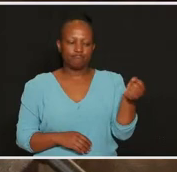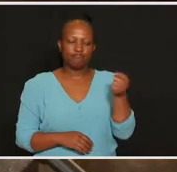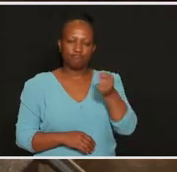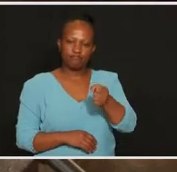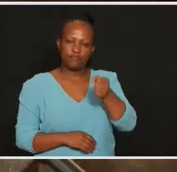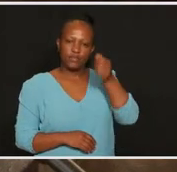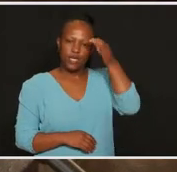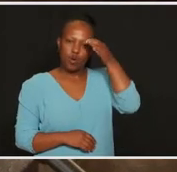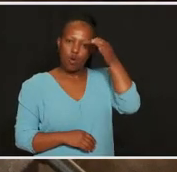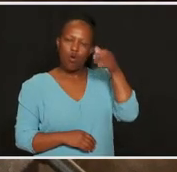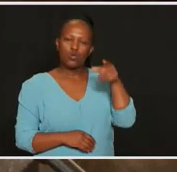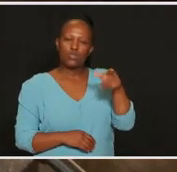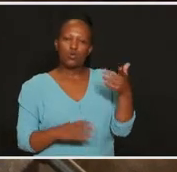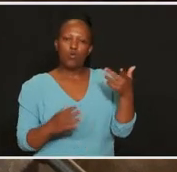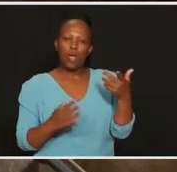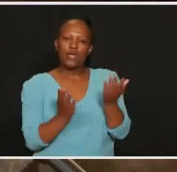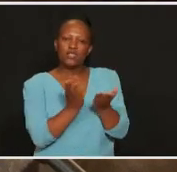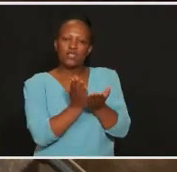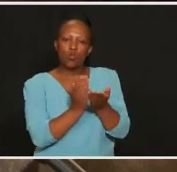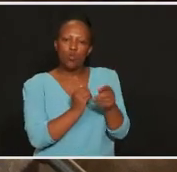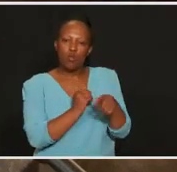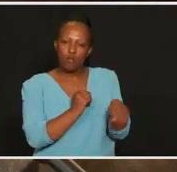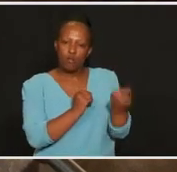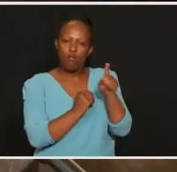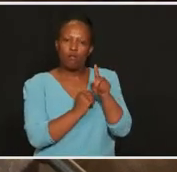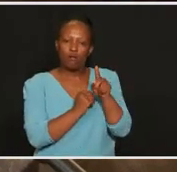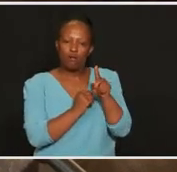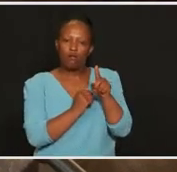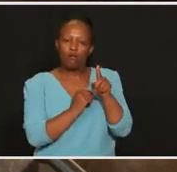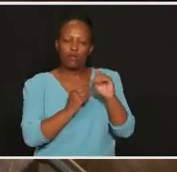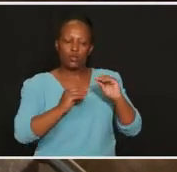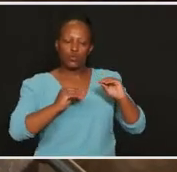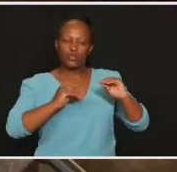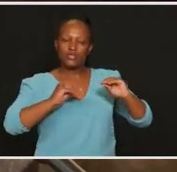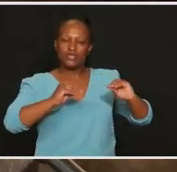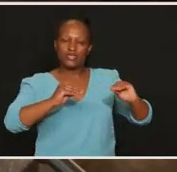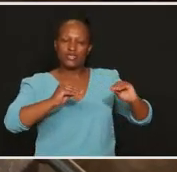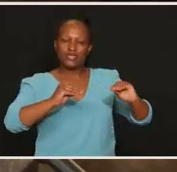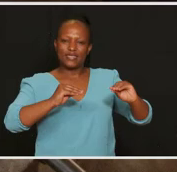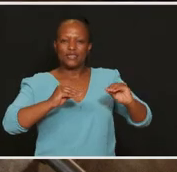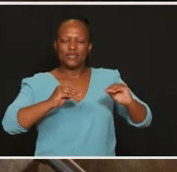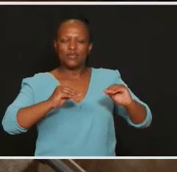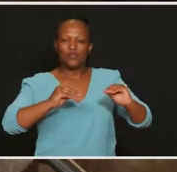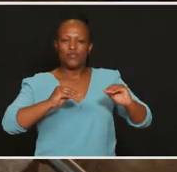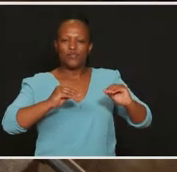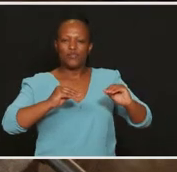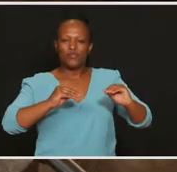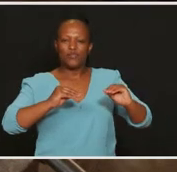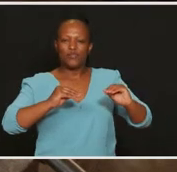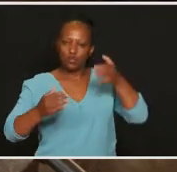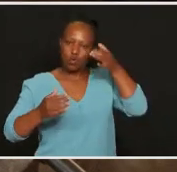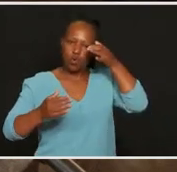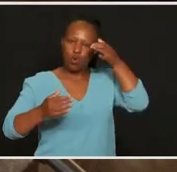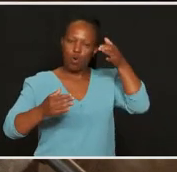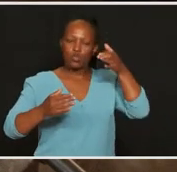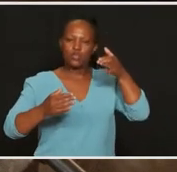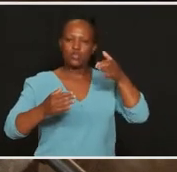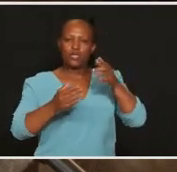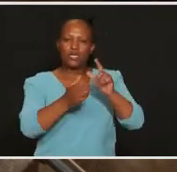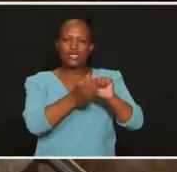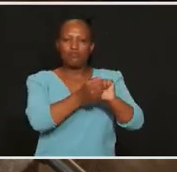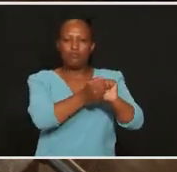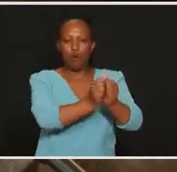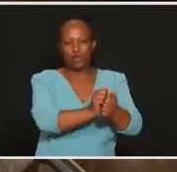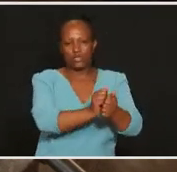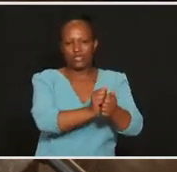permanently in the schools to teach those to coach in those voting codes that are